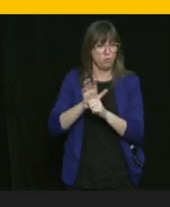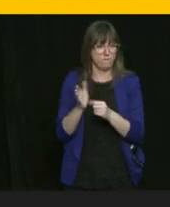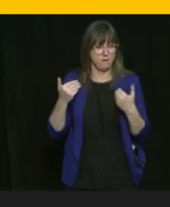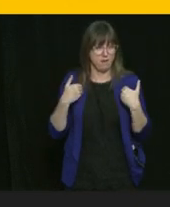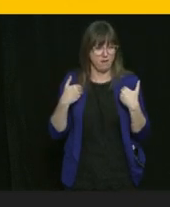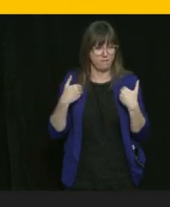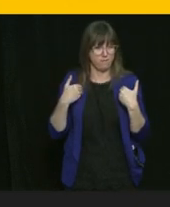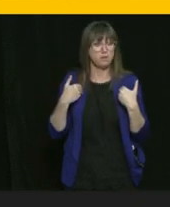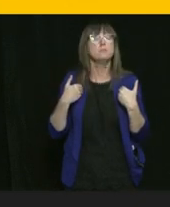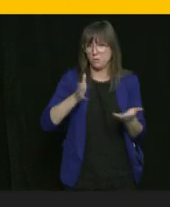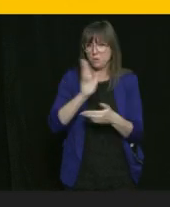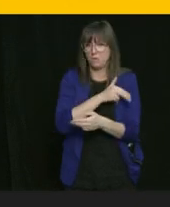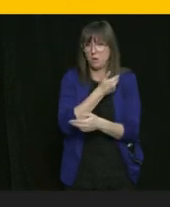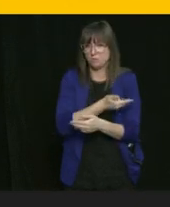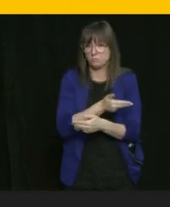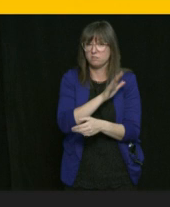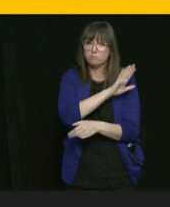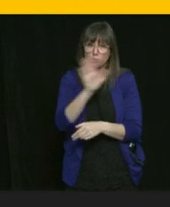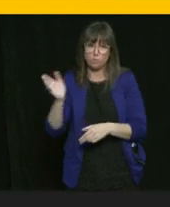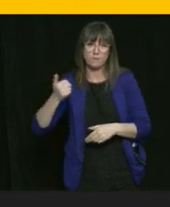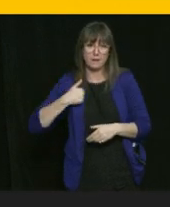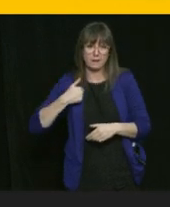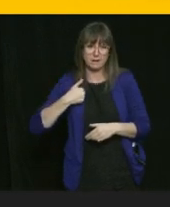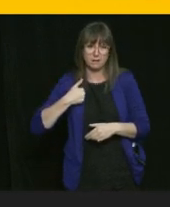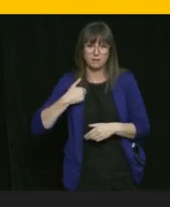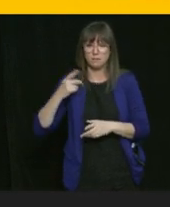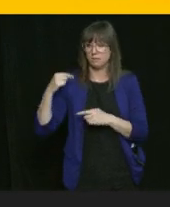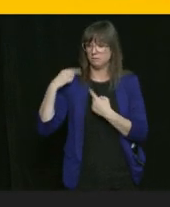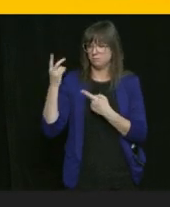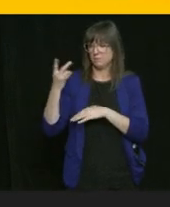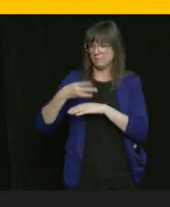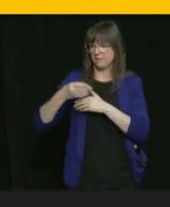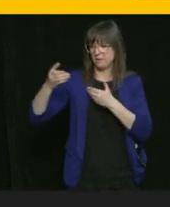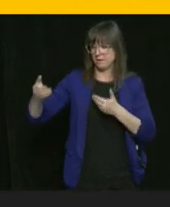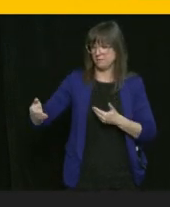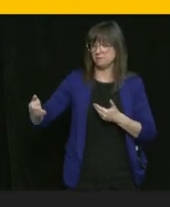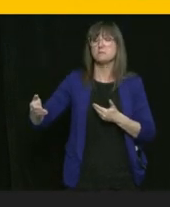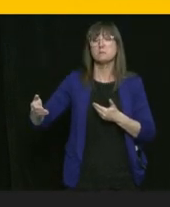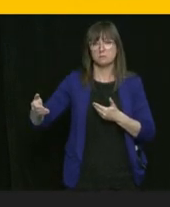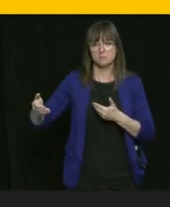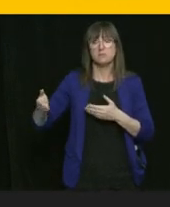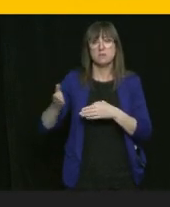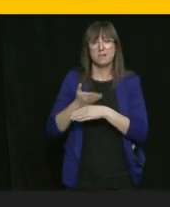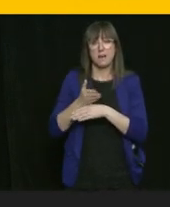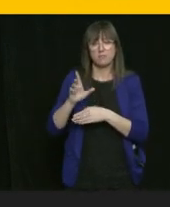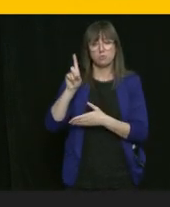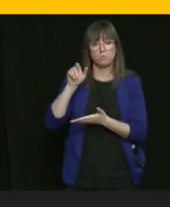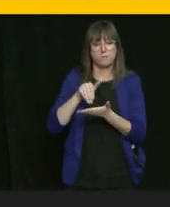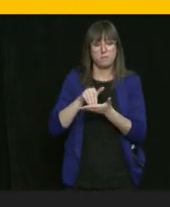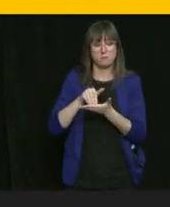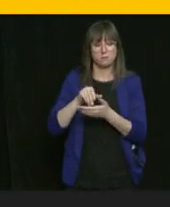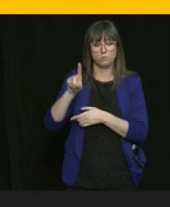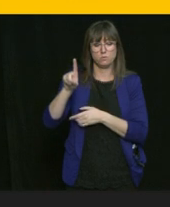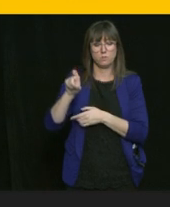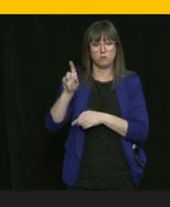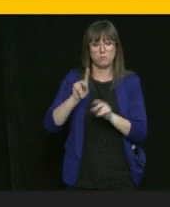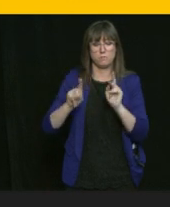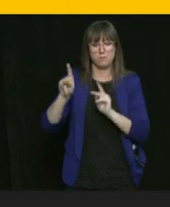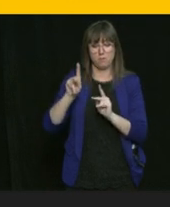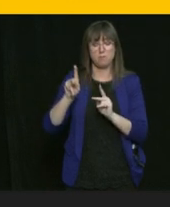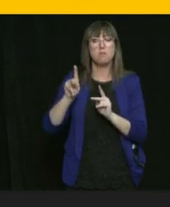treated in Canadian hospitals on it. Based on the last 7 days, an average of over 1,100 people